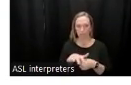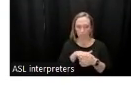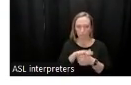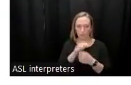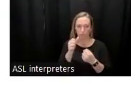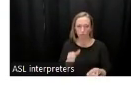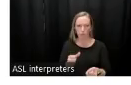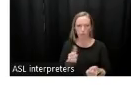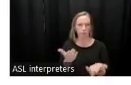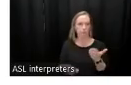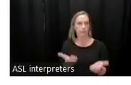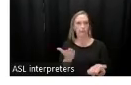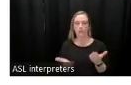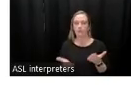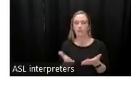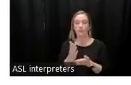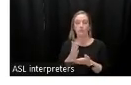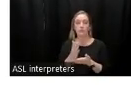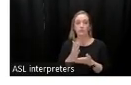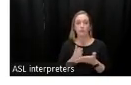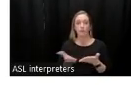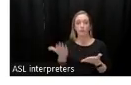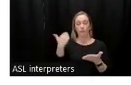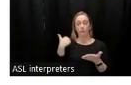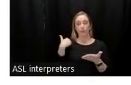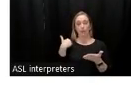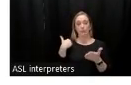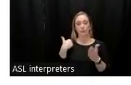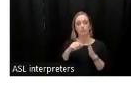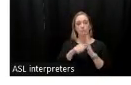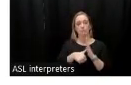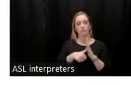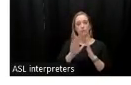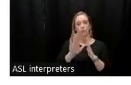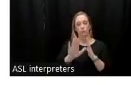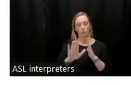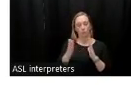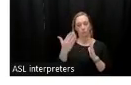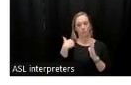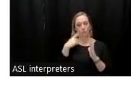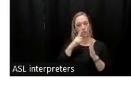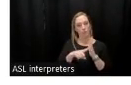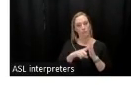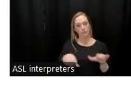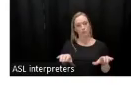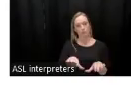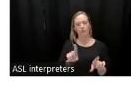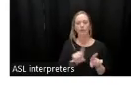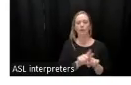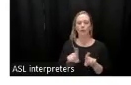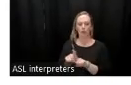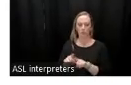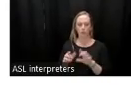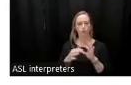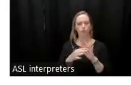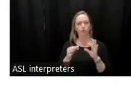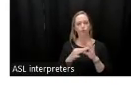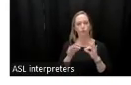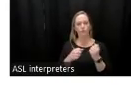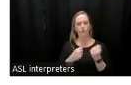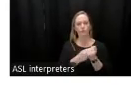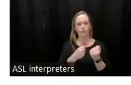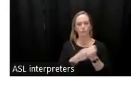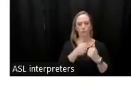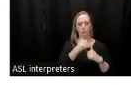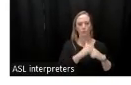maybe some past highlights of your research activity, but also talk about the support infrastructure as it exists